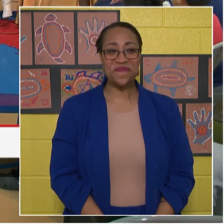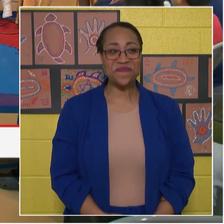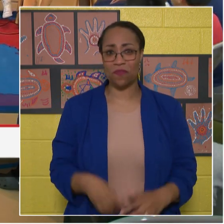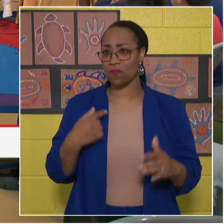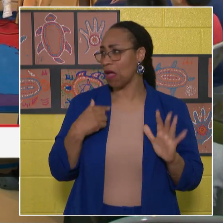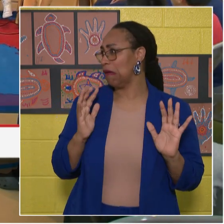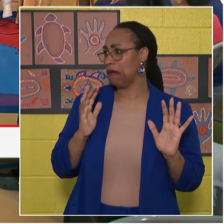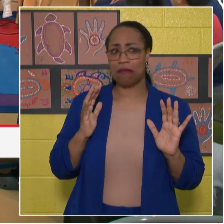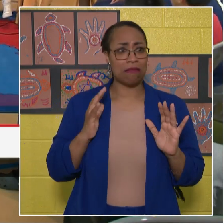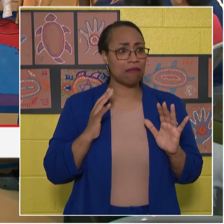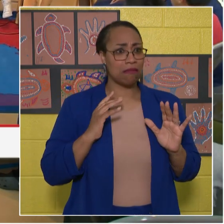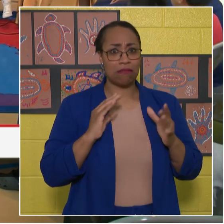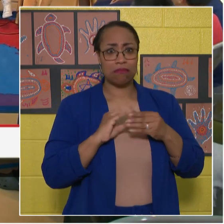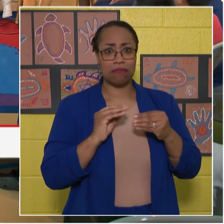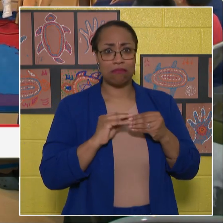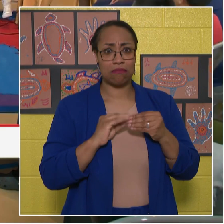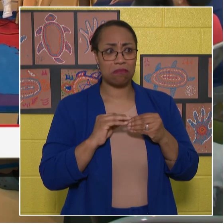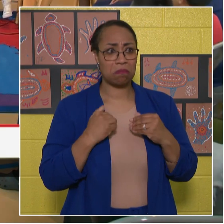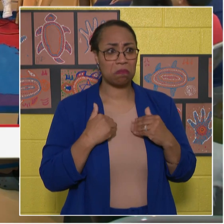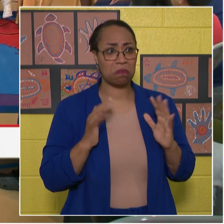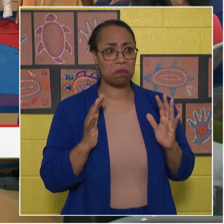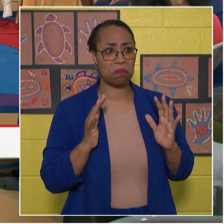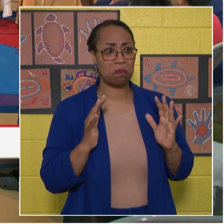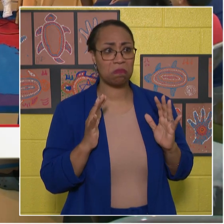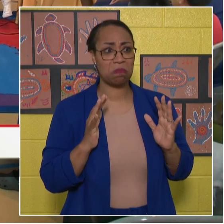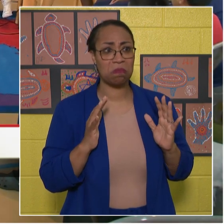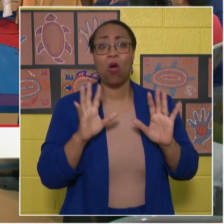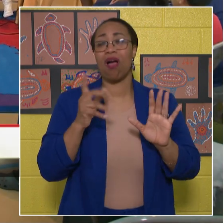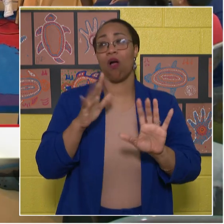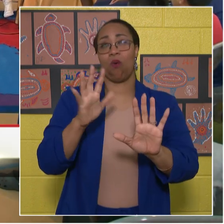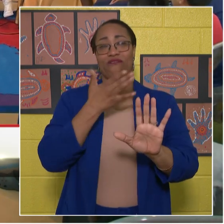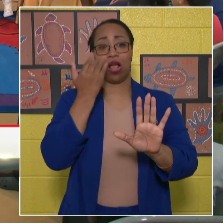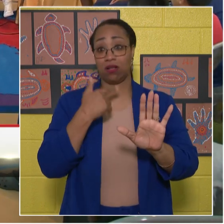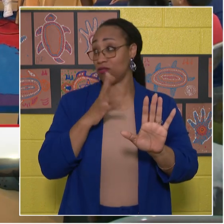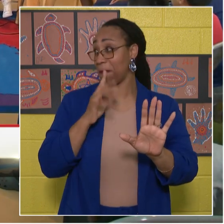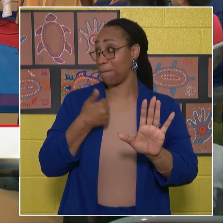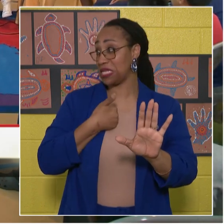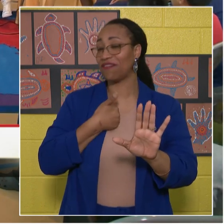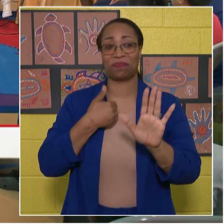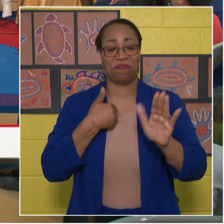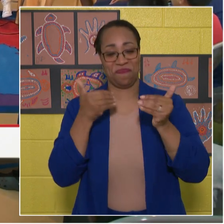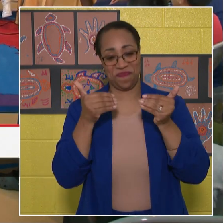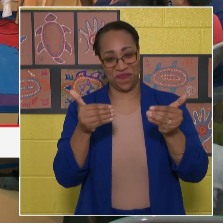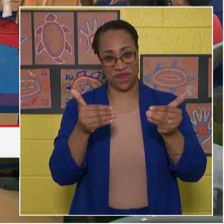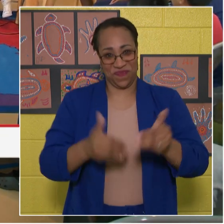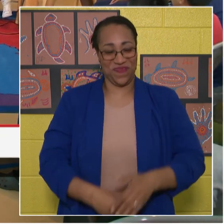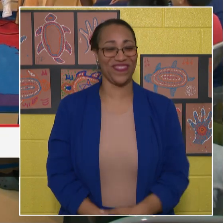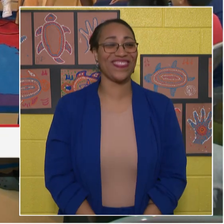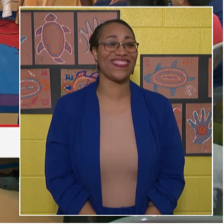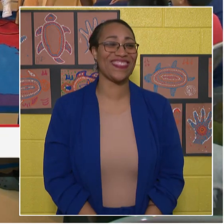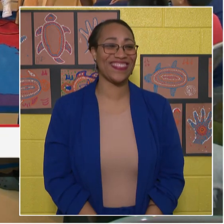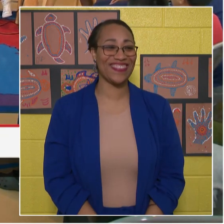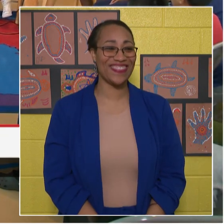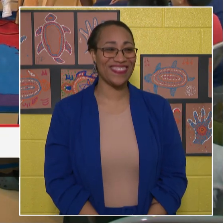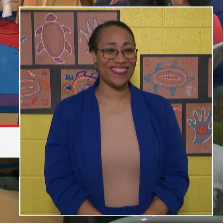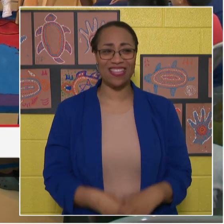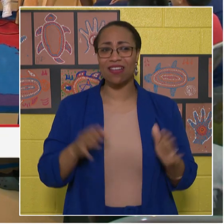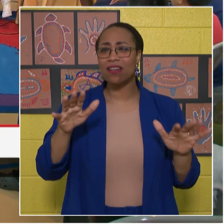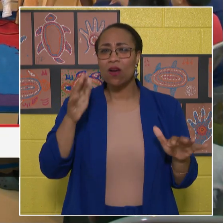myself? Okay, I'm giving a little talk about myself. So who knows what my job is?